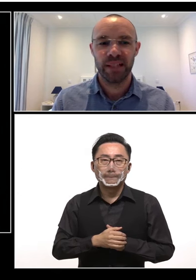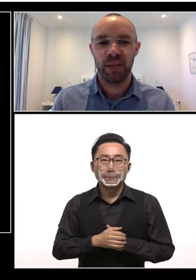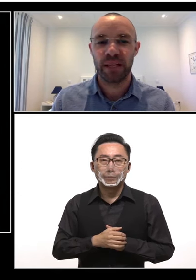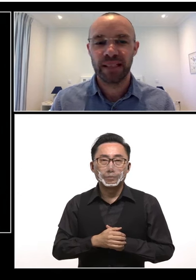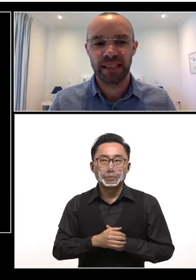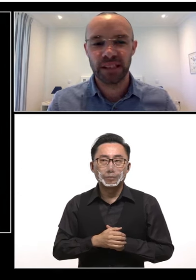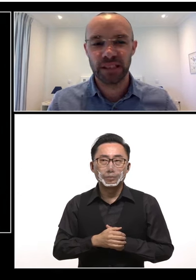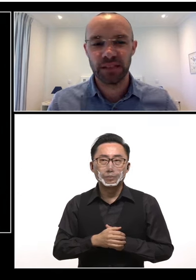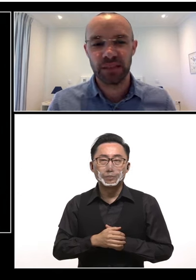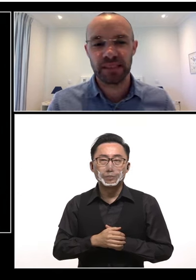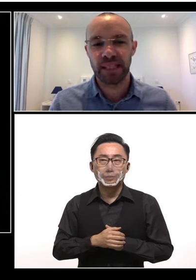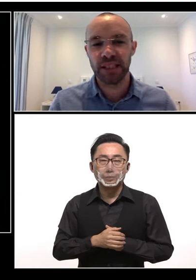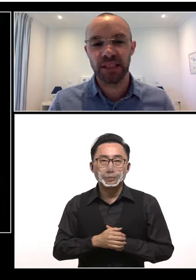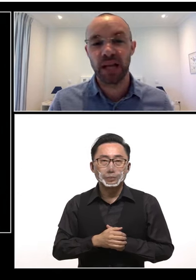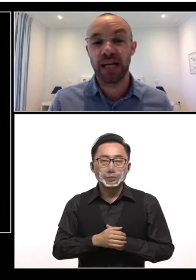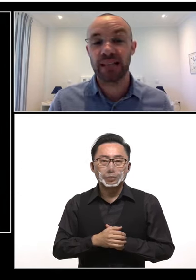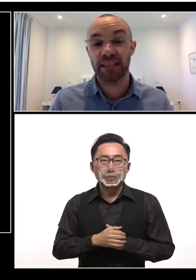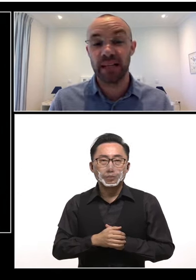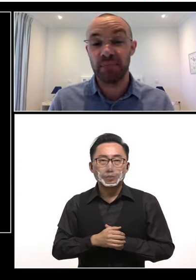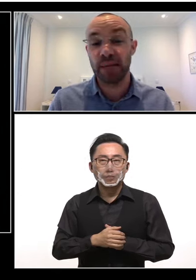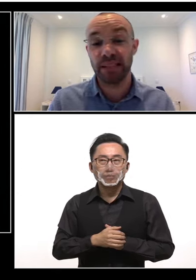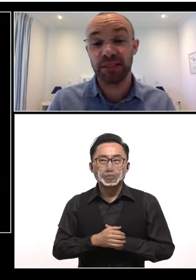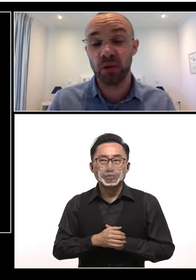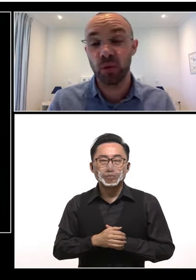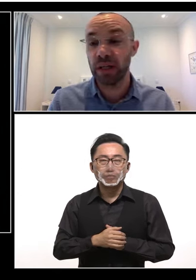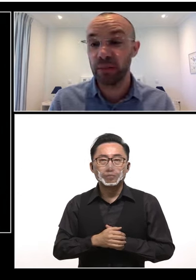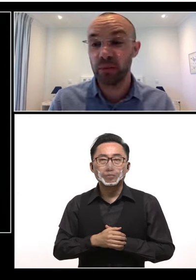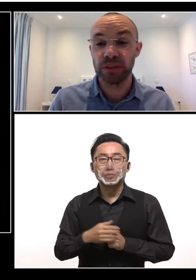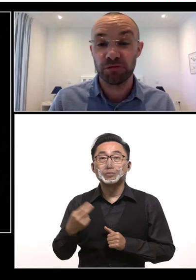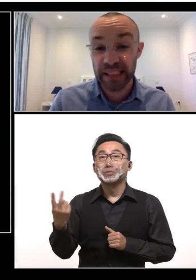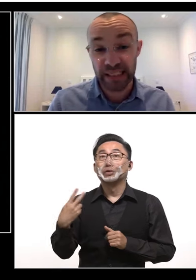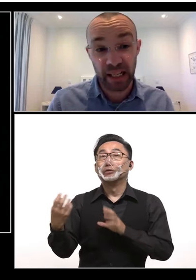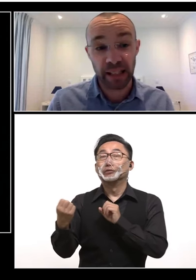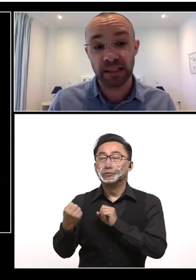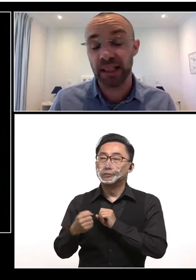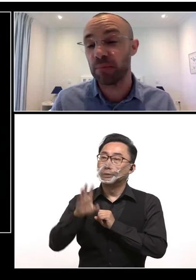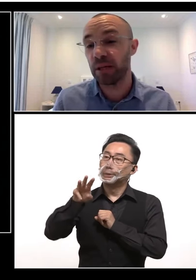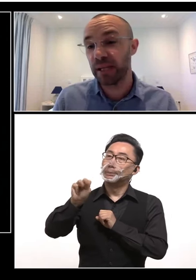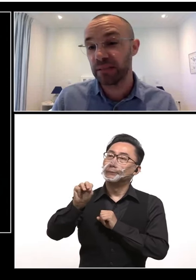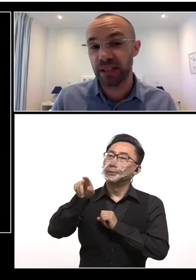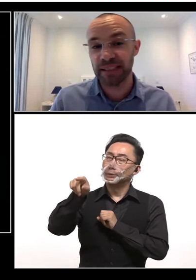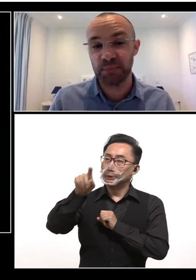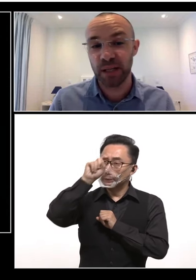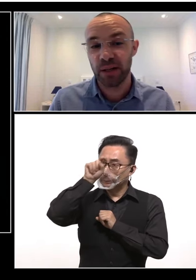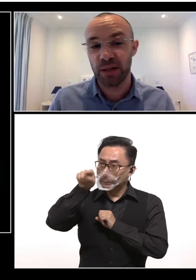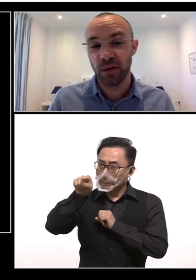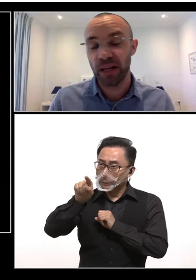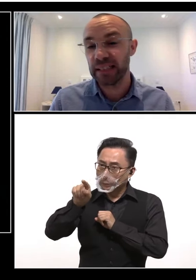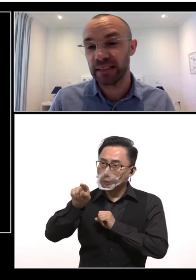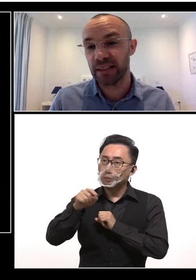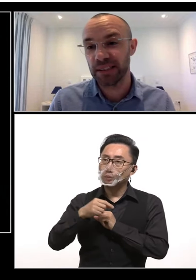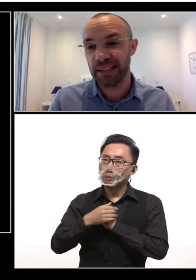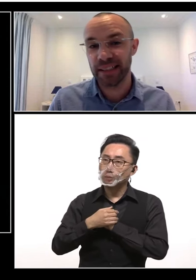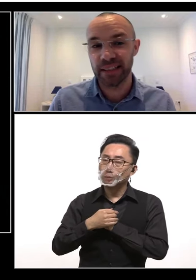So in our planning sessions for this presentation, I asked Matty to recall what it was really like to collaborate with Ad Infinitum on